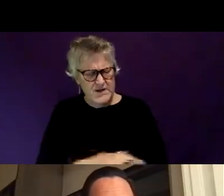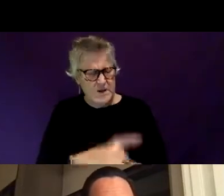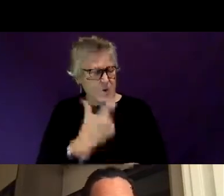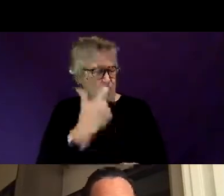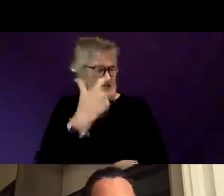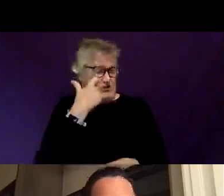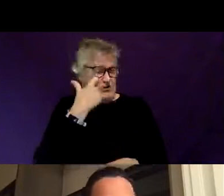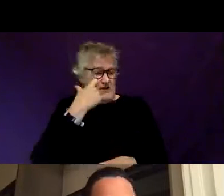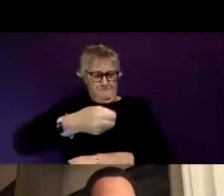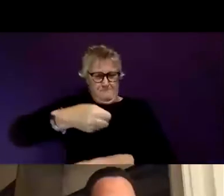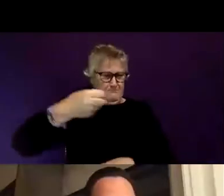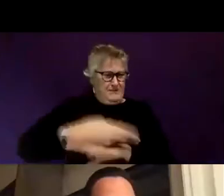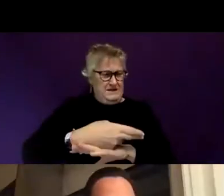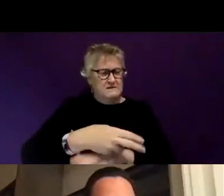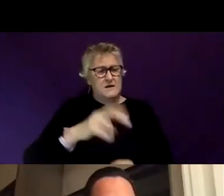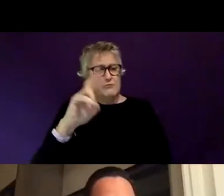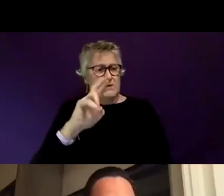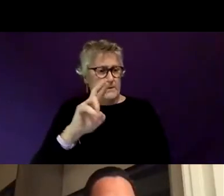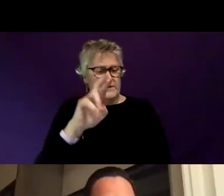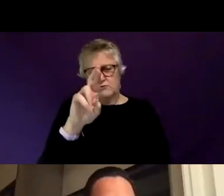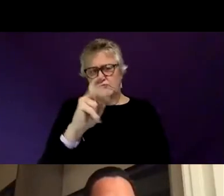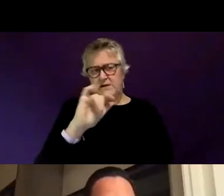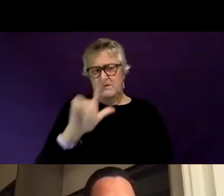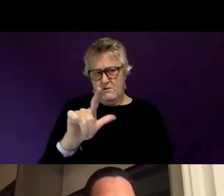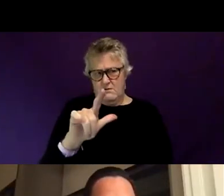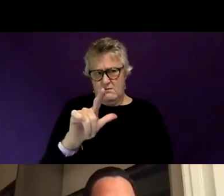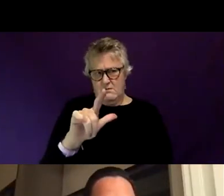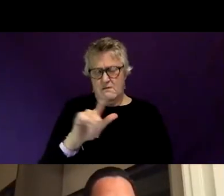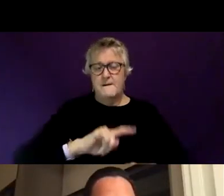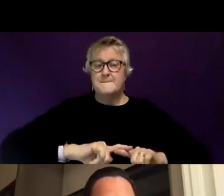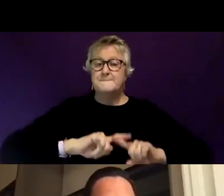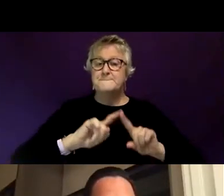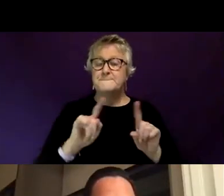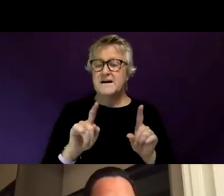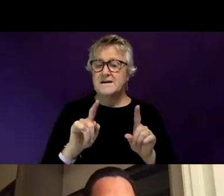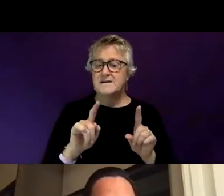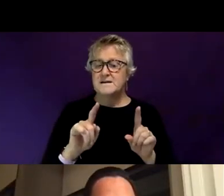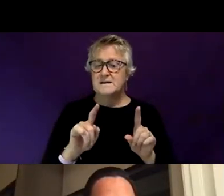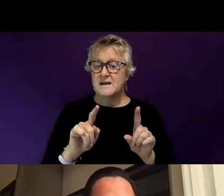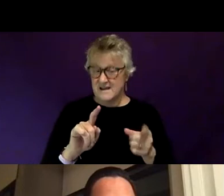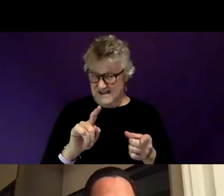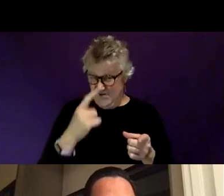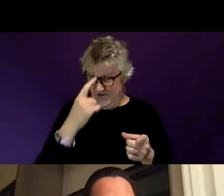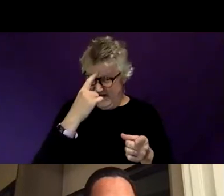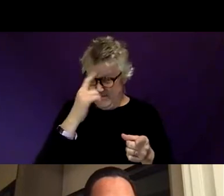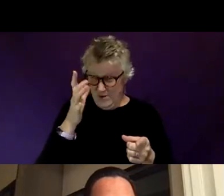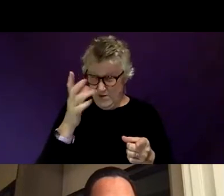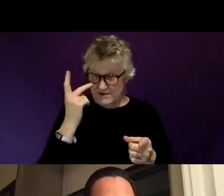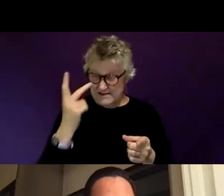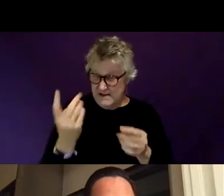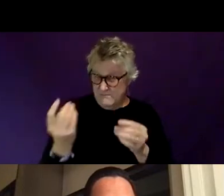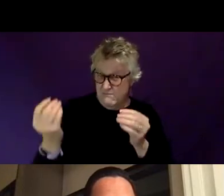recall, but we'll have elections up and down the state next year. Do you think we'll see more Filipinos on the ballot